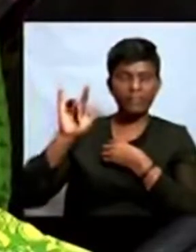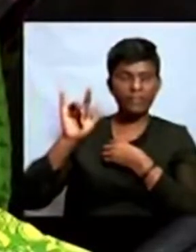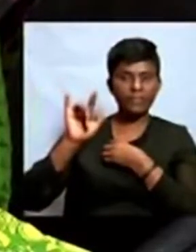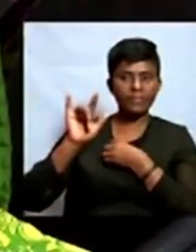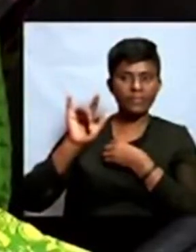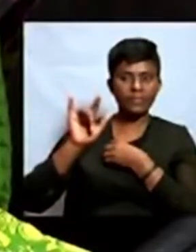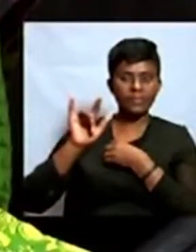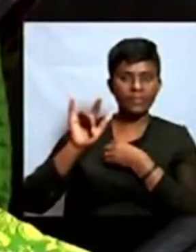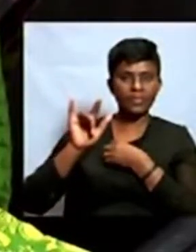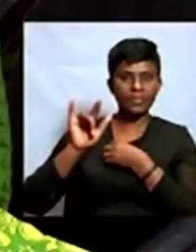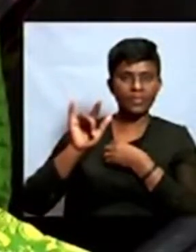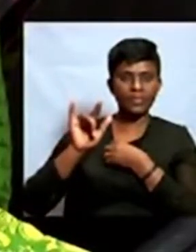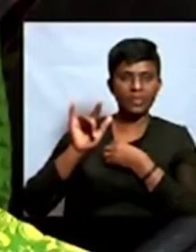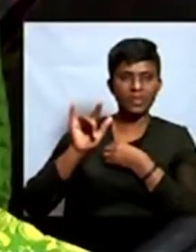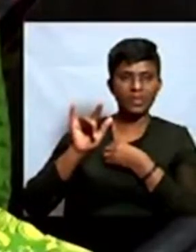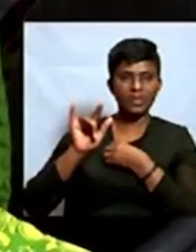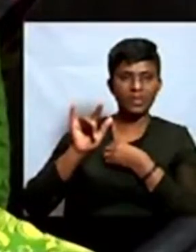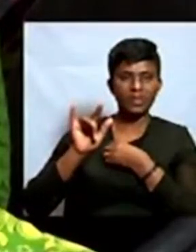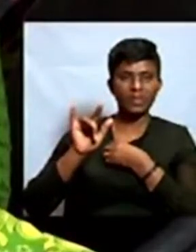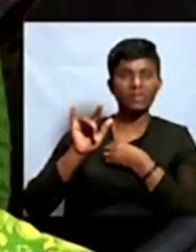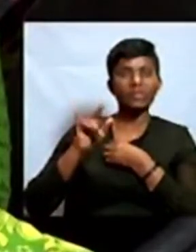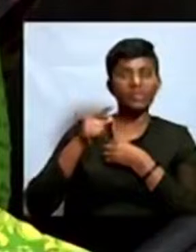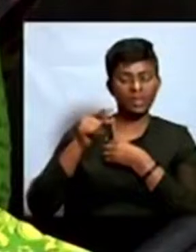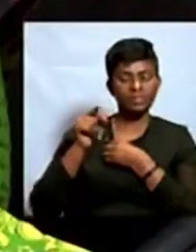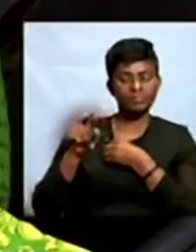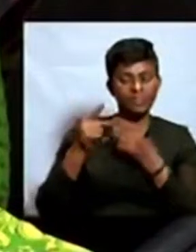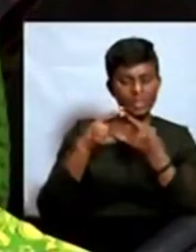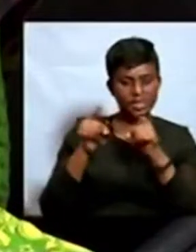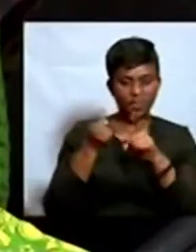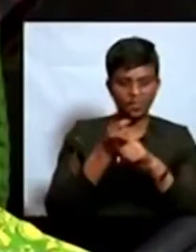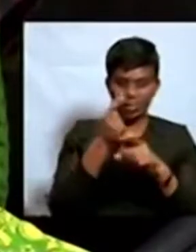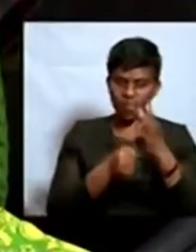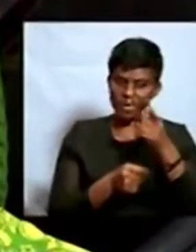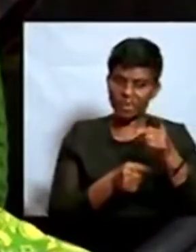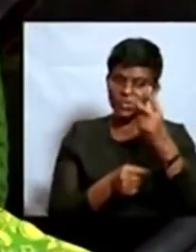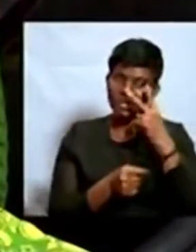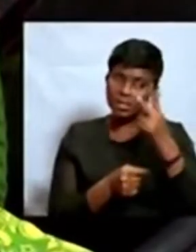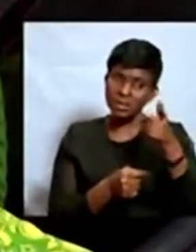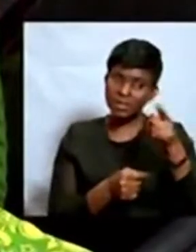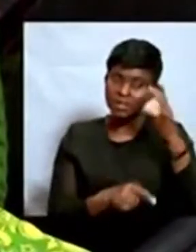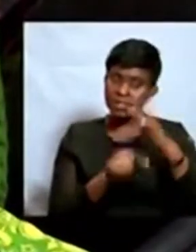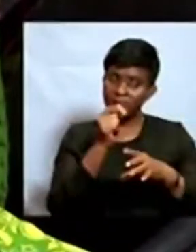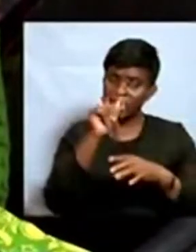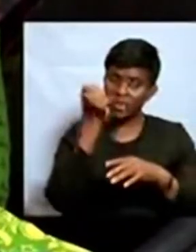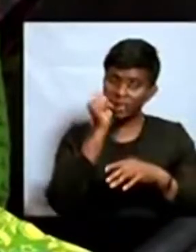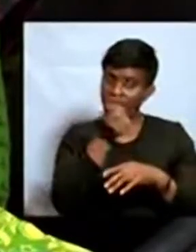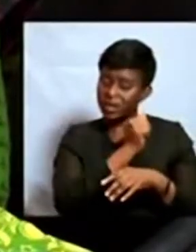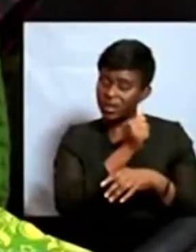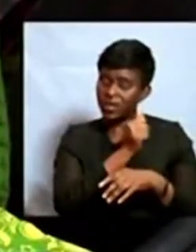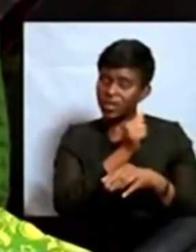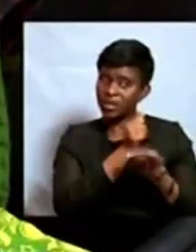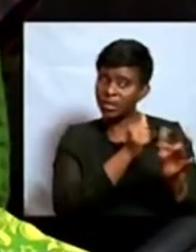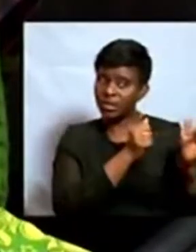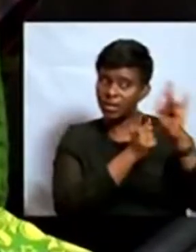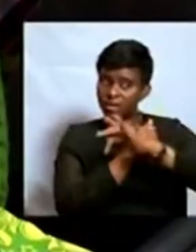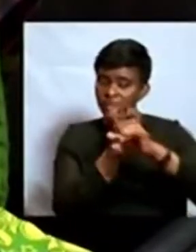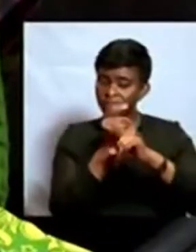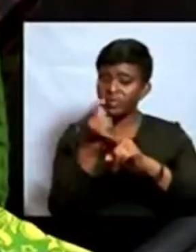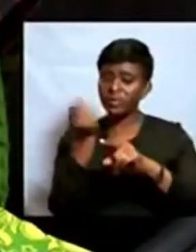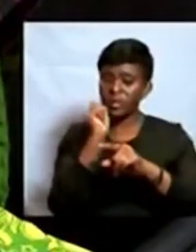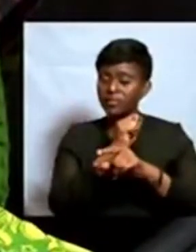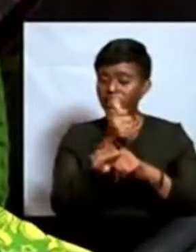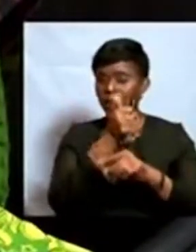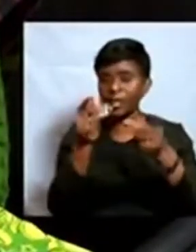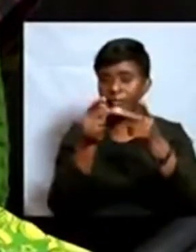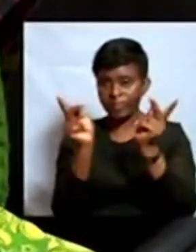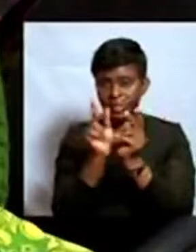that are different from the ones that you find that Kenyan Airways, if you fly from Nairobi to the other